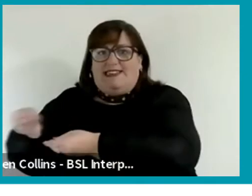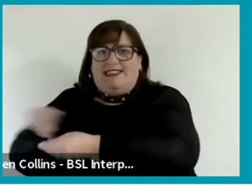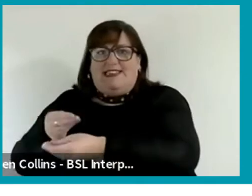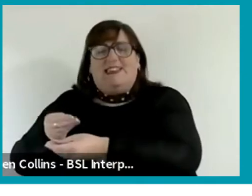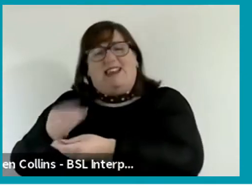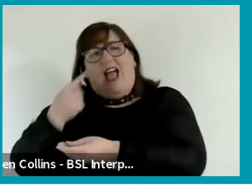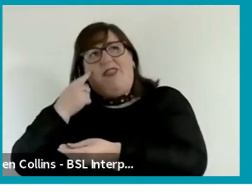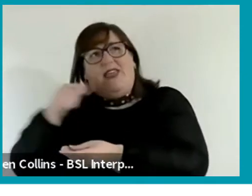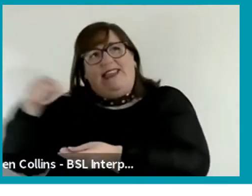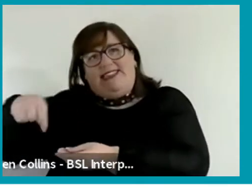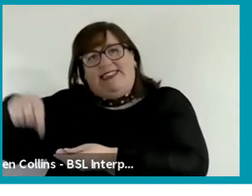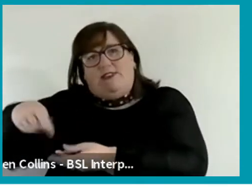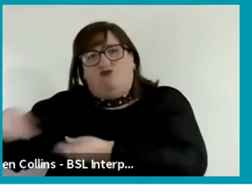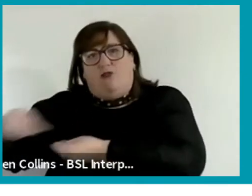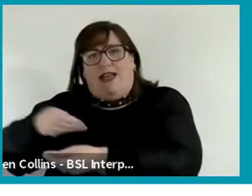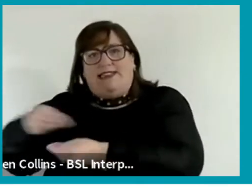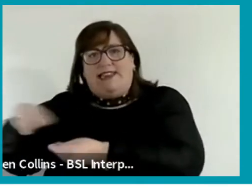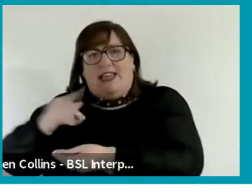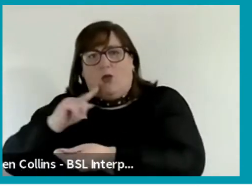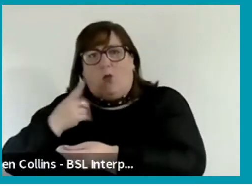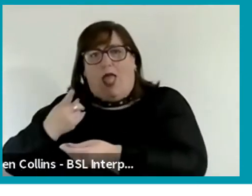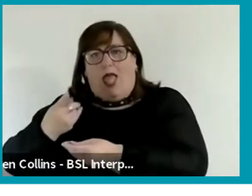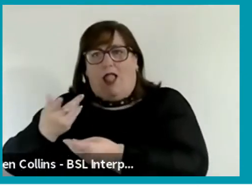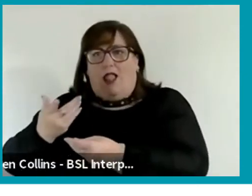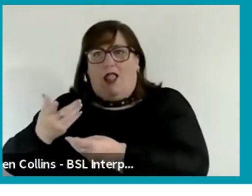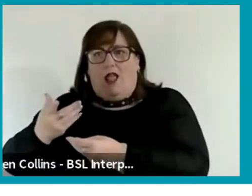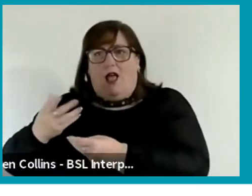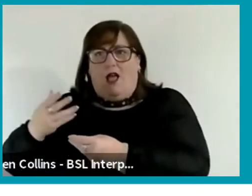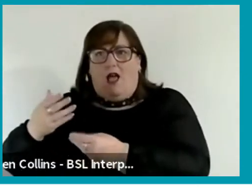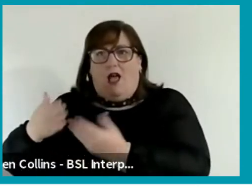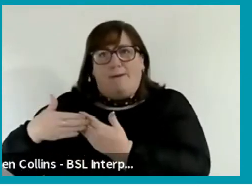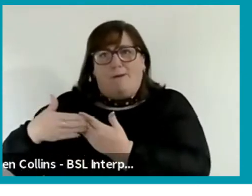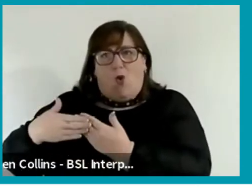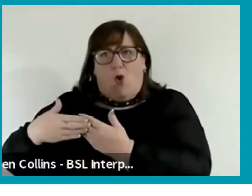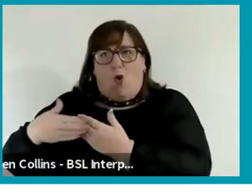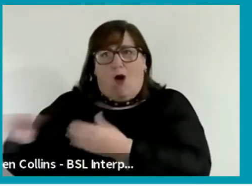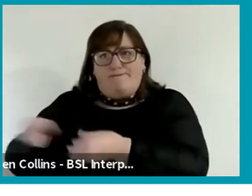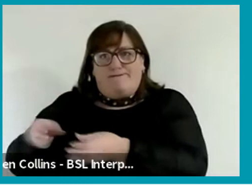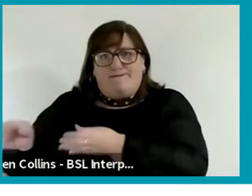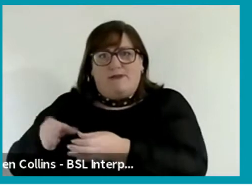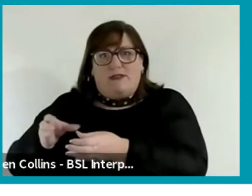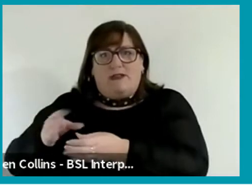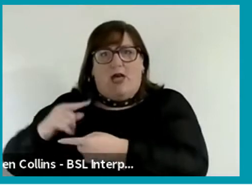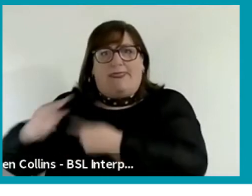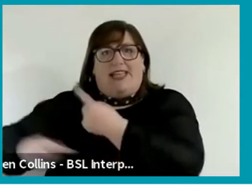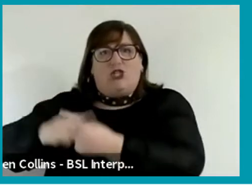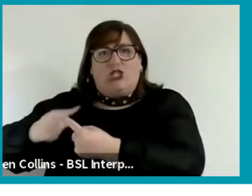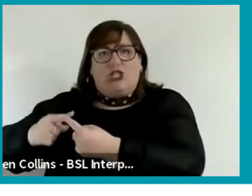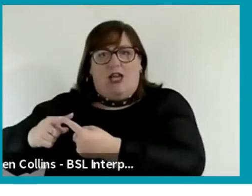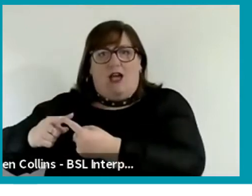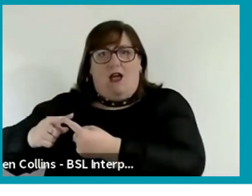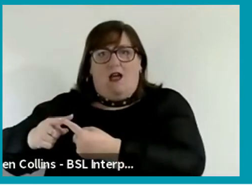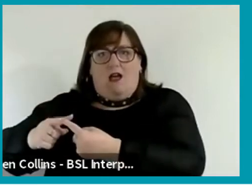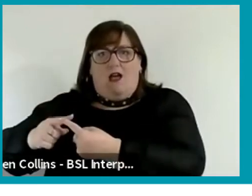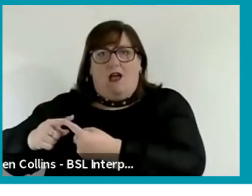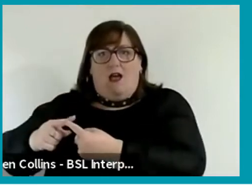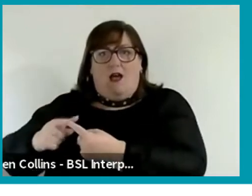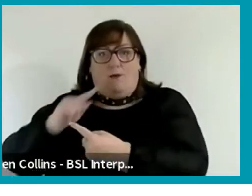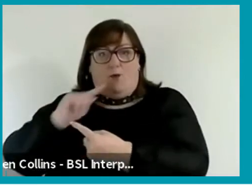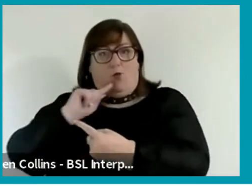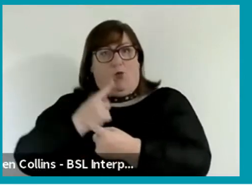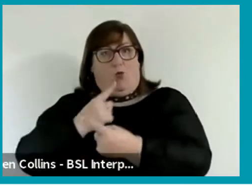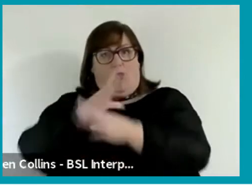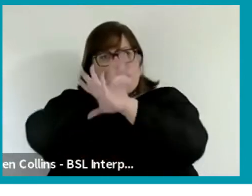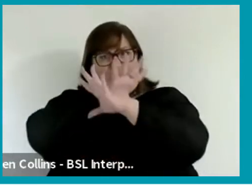run we usually run campaigns. So we will be letting everyone